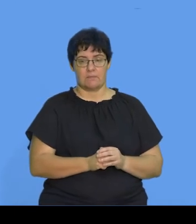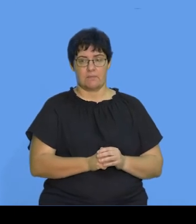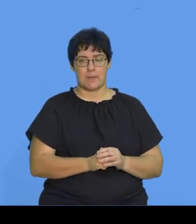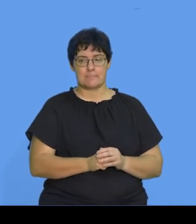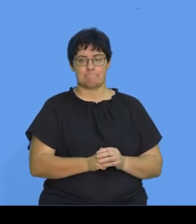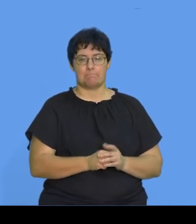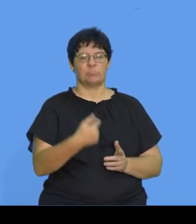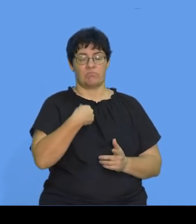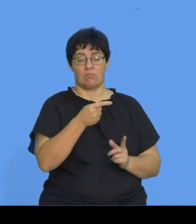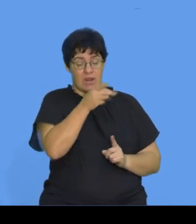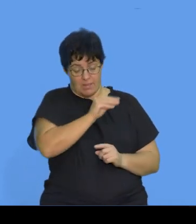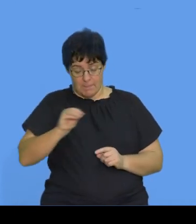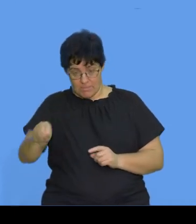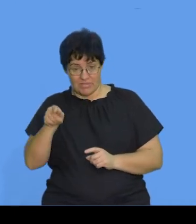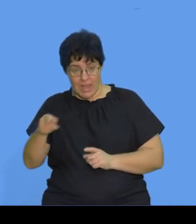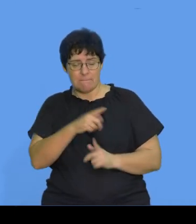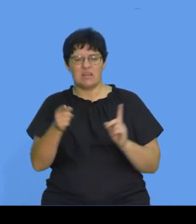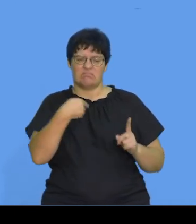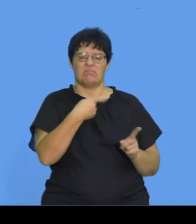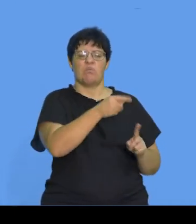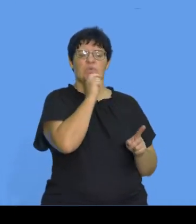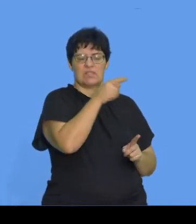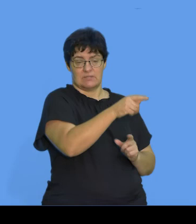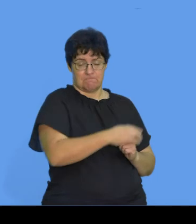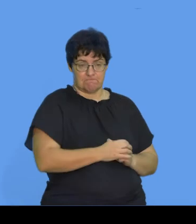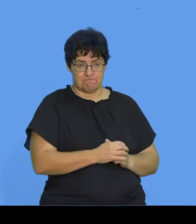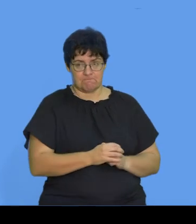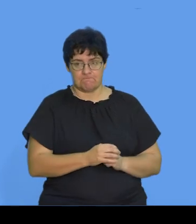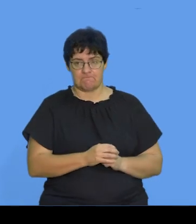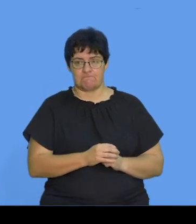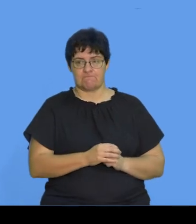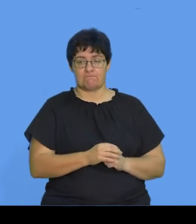the table, but I'm going to do it over here. Right, number A